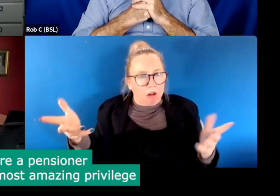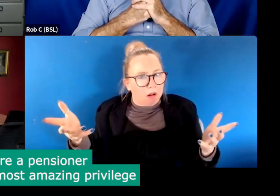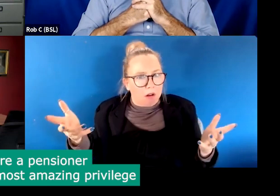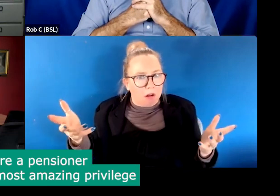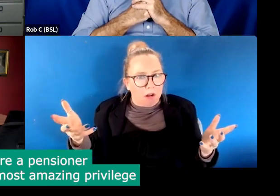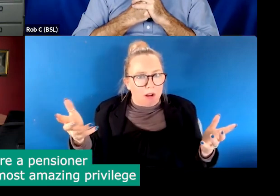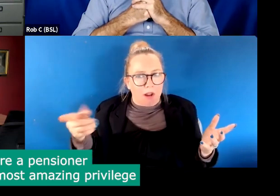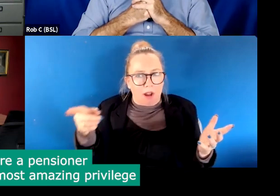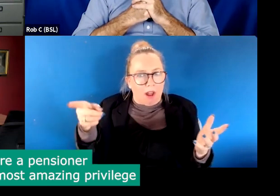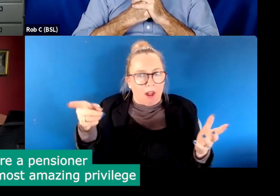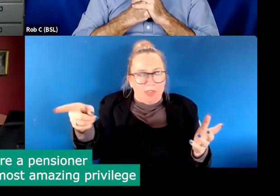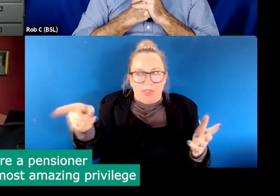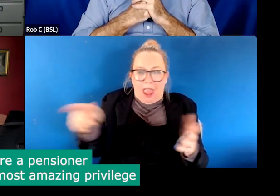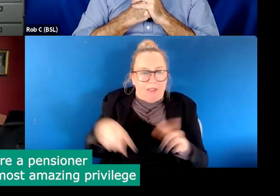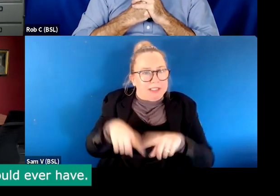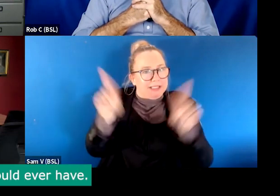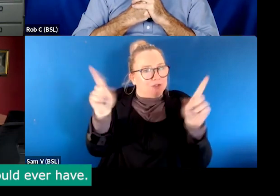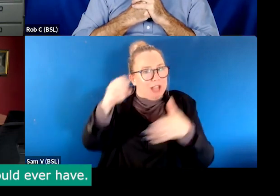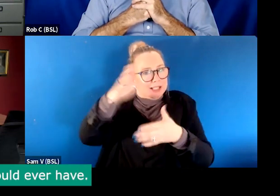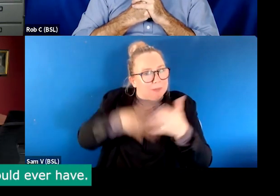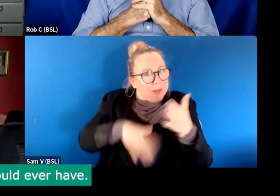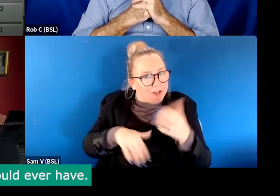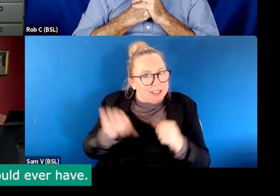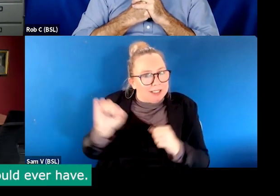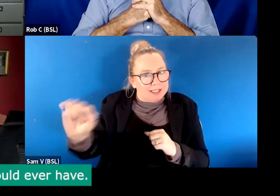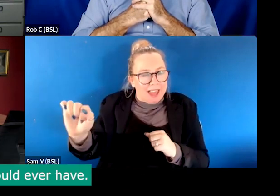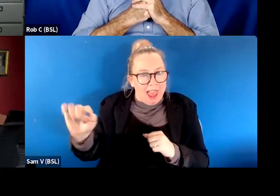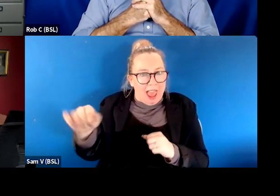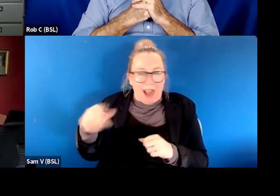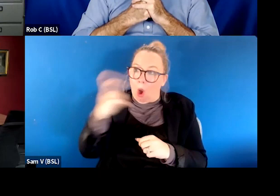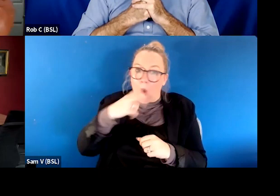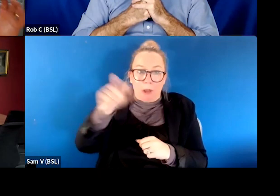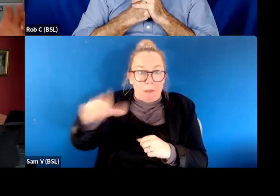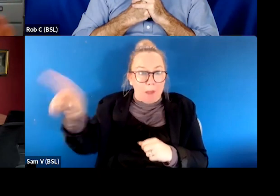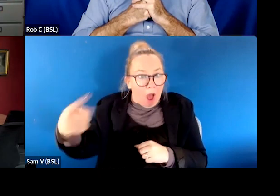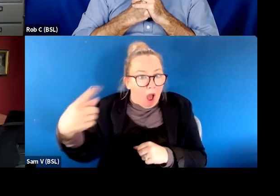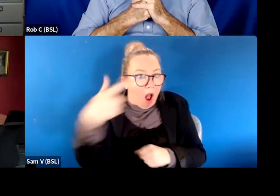was the most amazing privilege you could ever have.